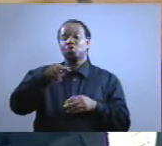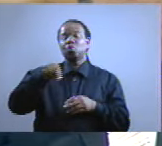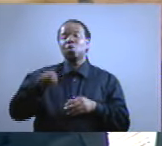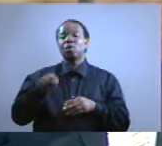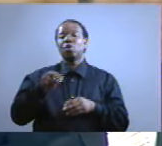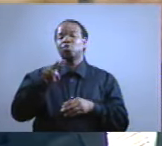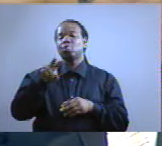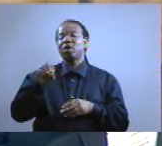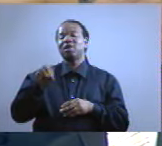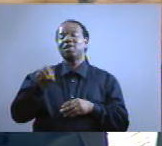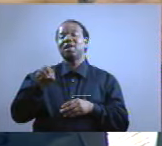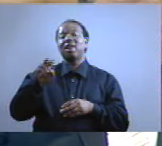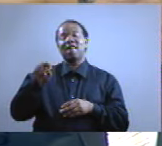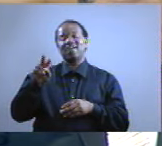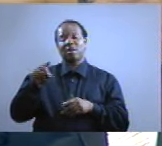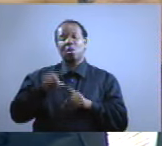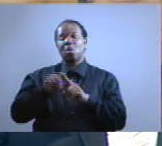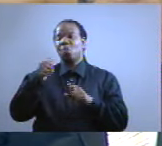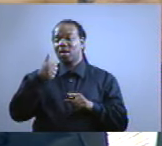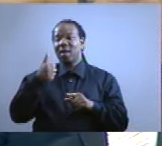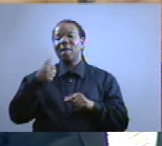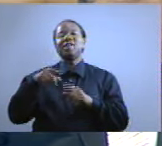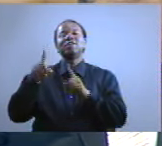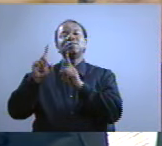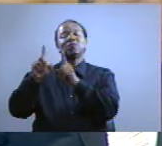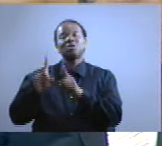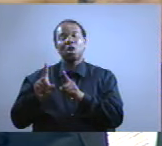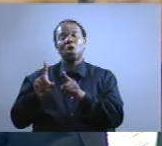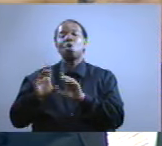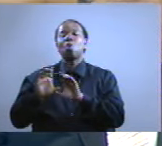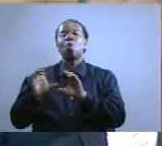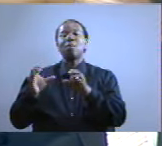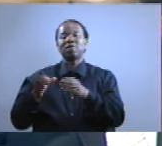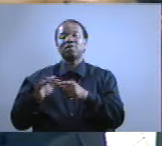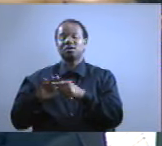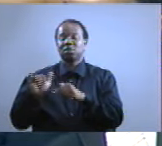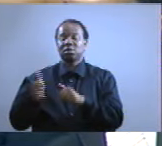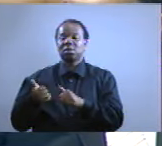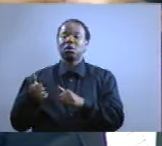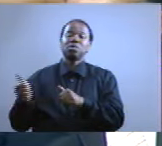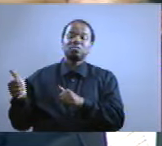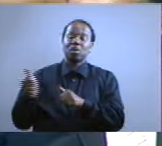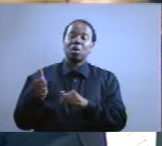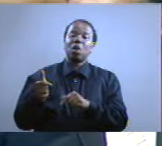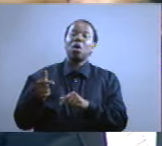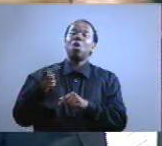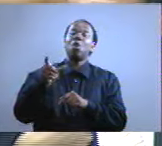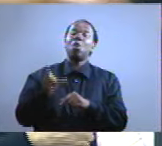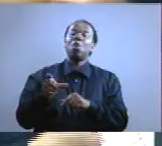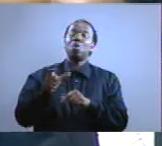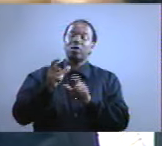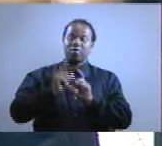an ad hoc committee to identify suitable candidates for the filling of vacancies in the Commission.